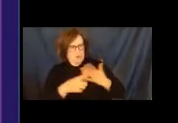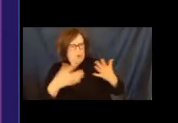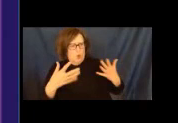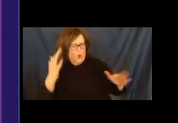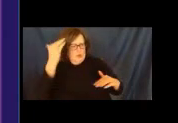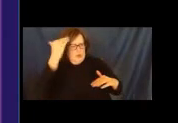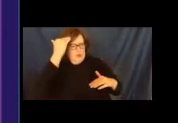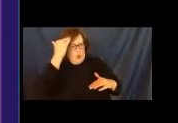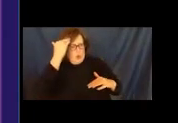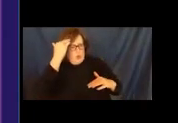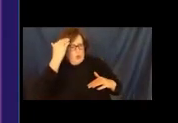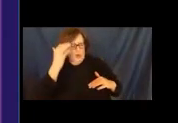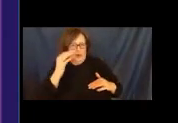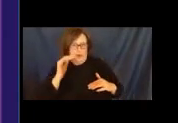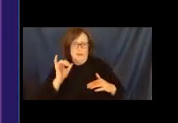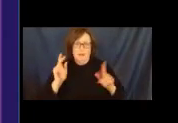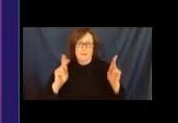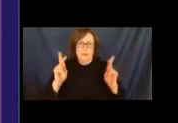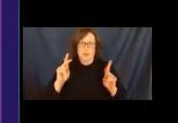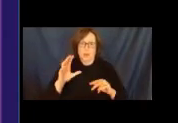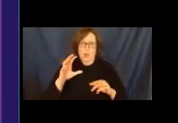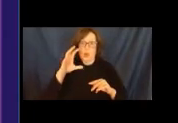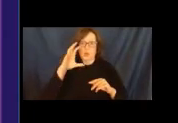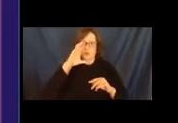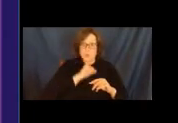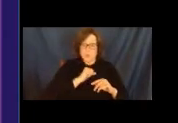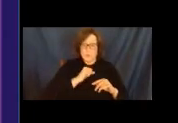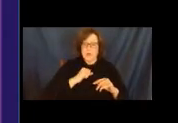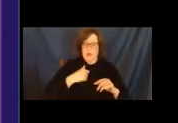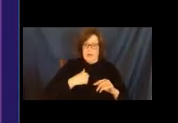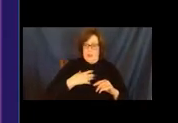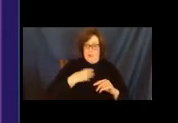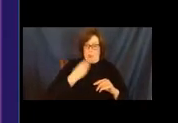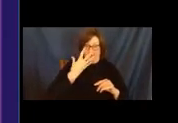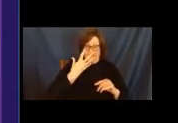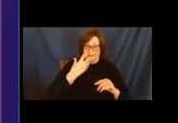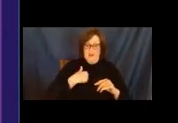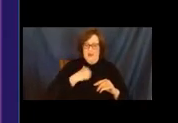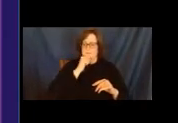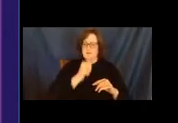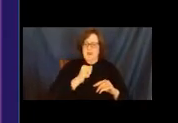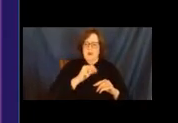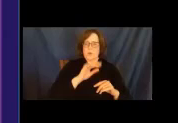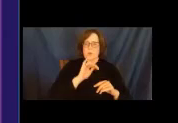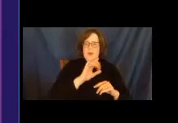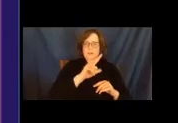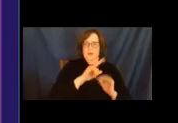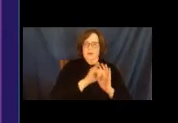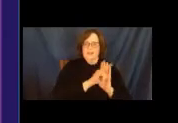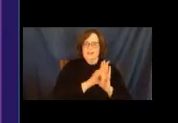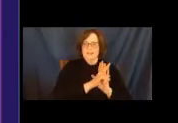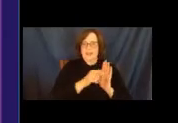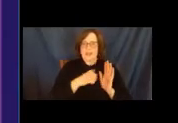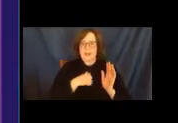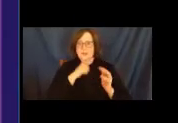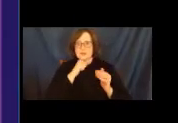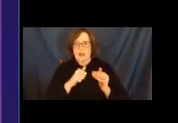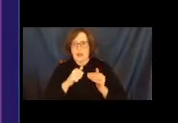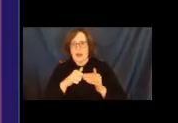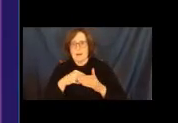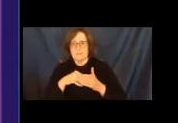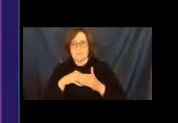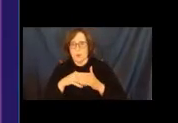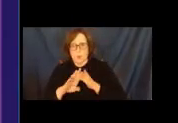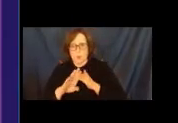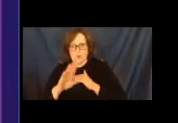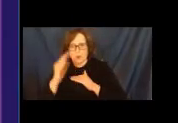the only people without a racialized identity. Of course, I did not come out of the womb knowing that I was brown, and instead learned that I